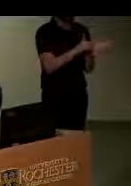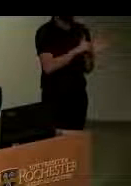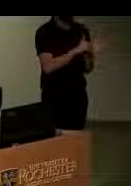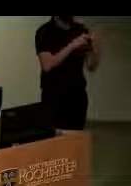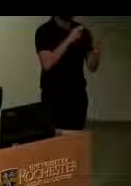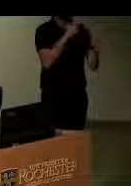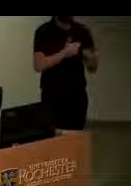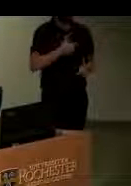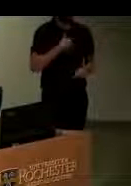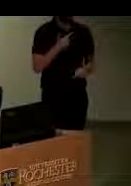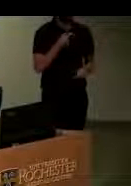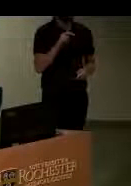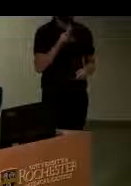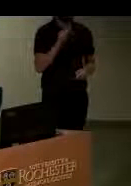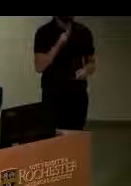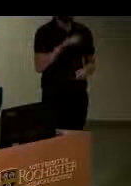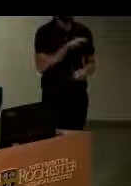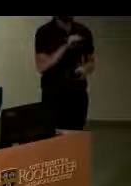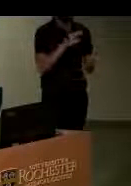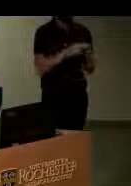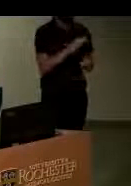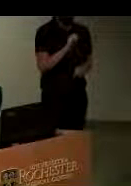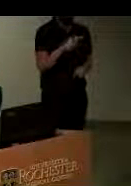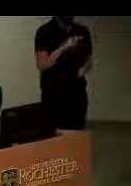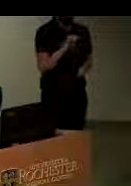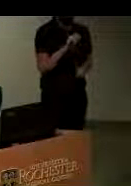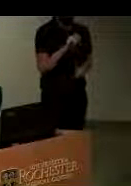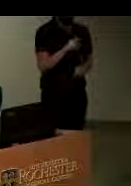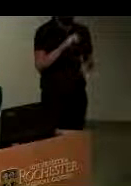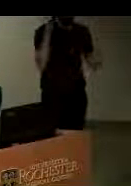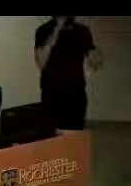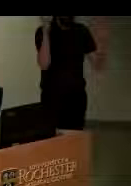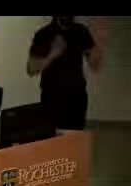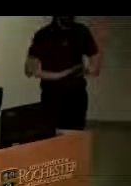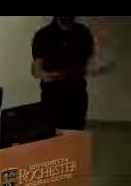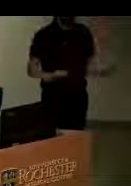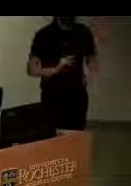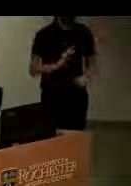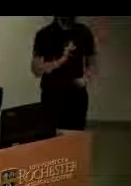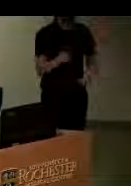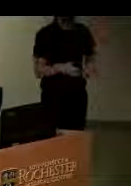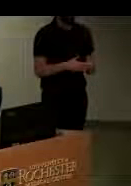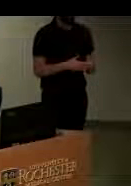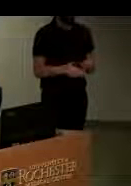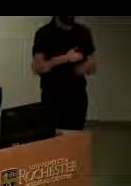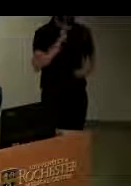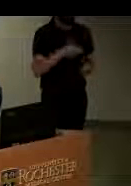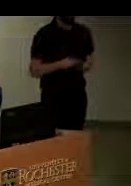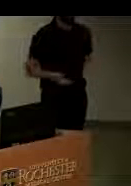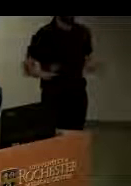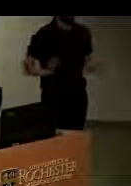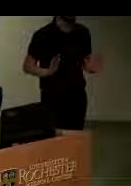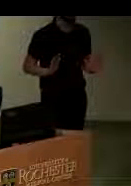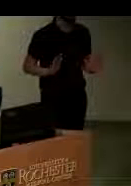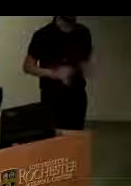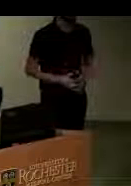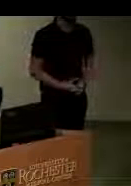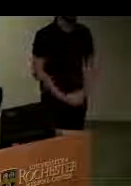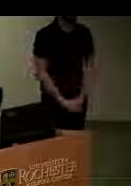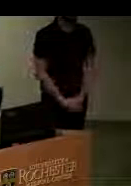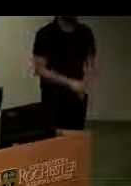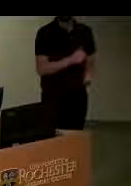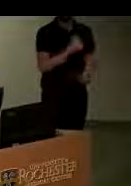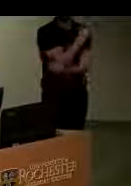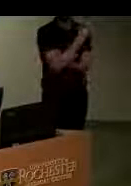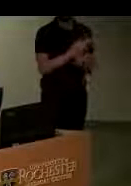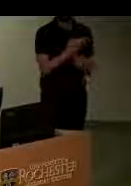themselves general and you captain, you're in big trouble. Only bad things can come from that conversation. I get there